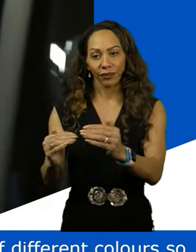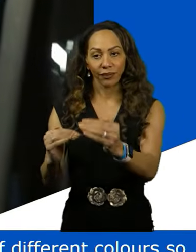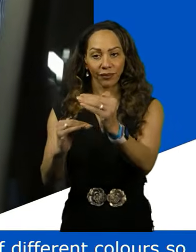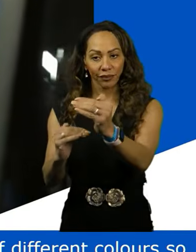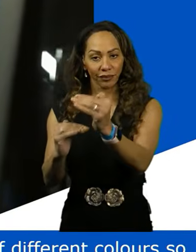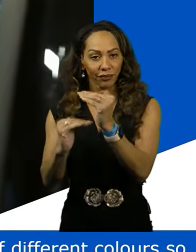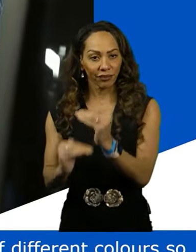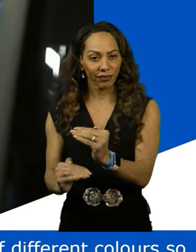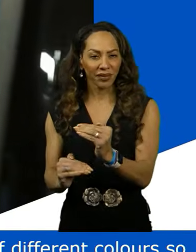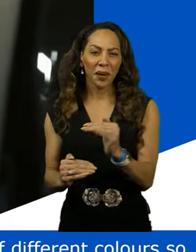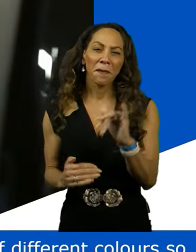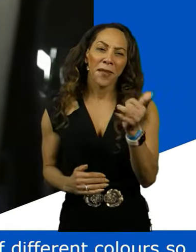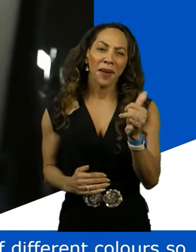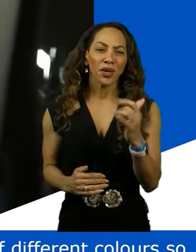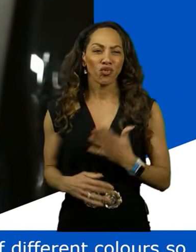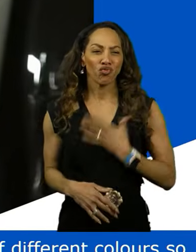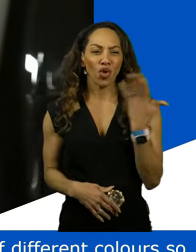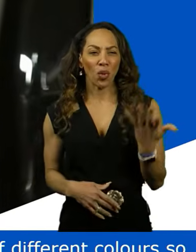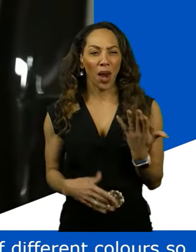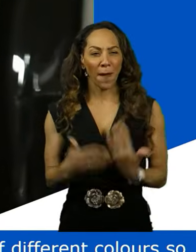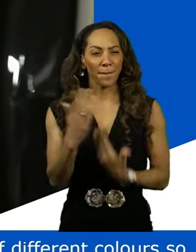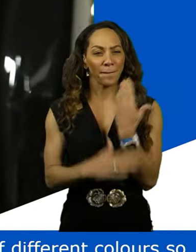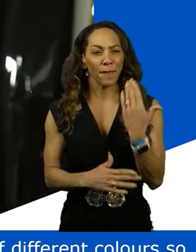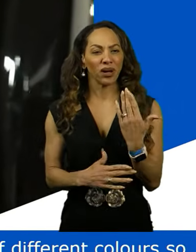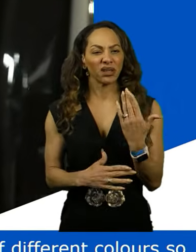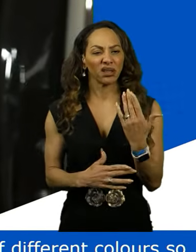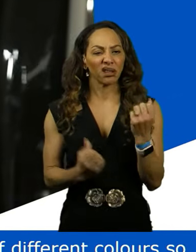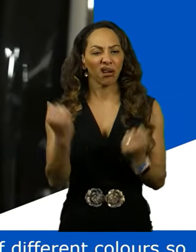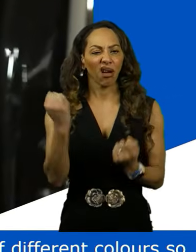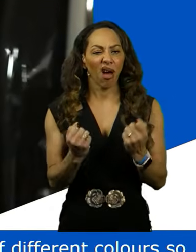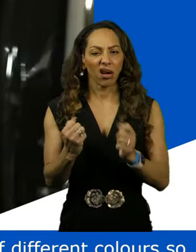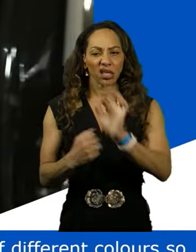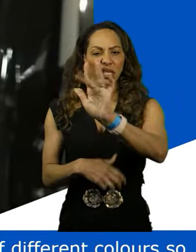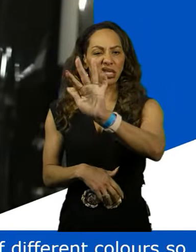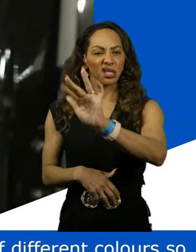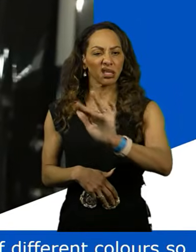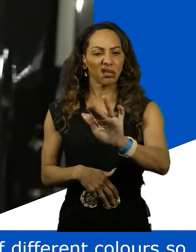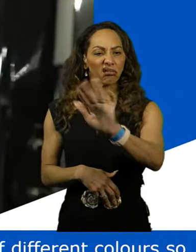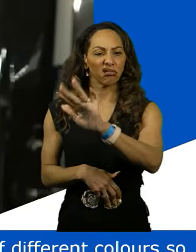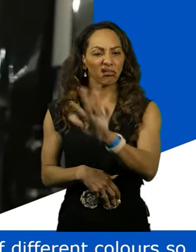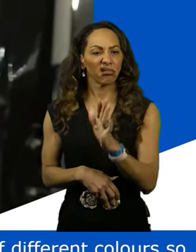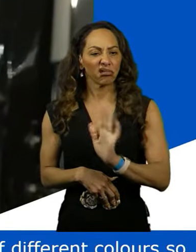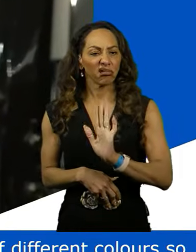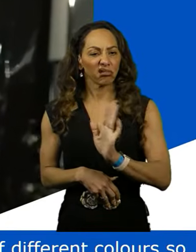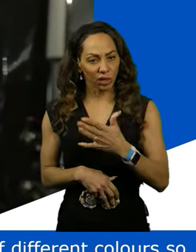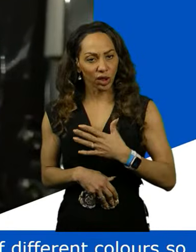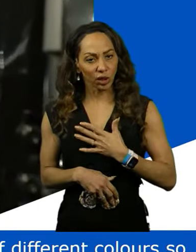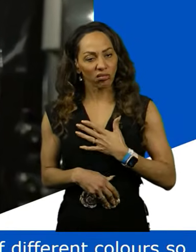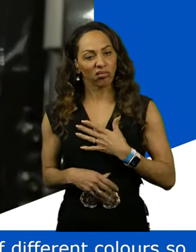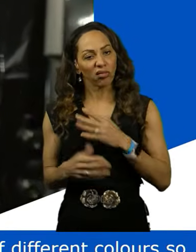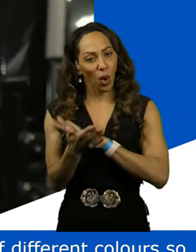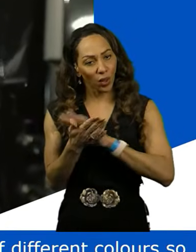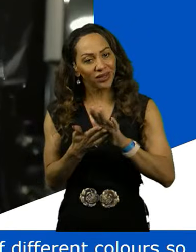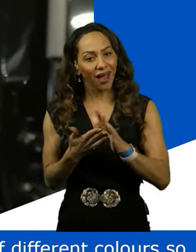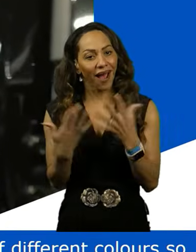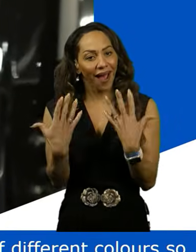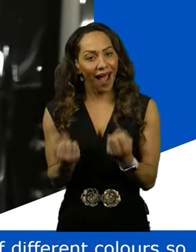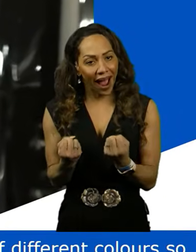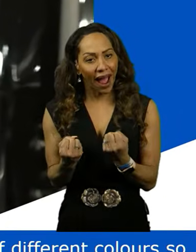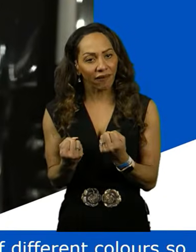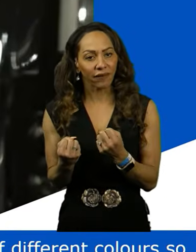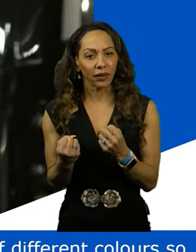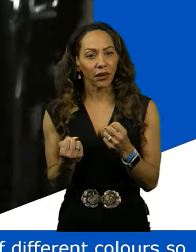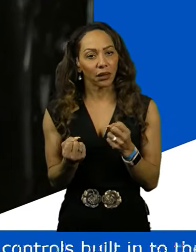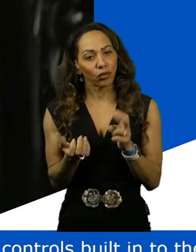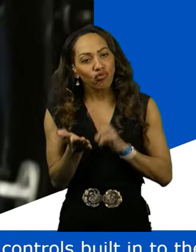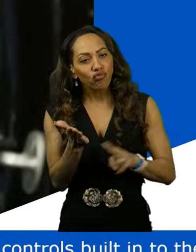buttons. If you don't like modern cars that are simply all the controls are built into the touchscreen, Hyundai has your back. You've got